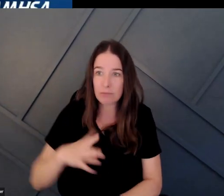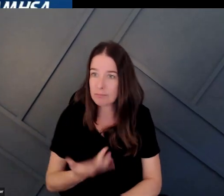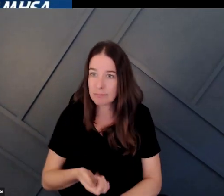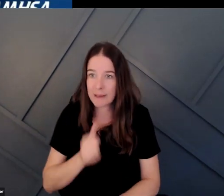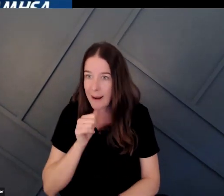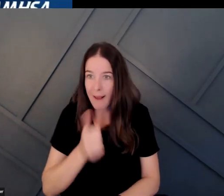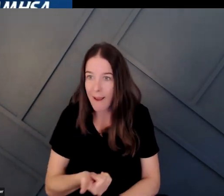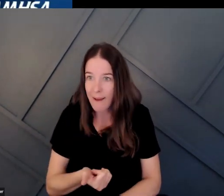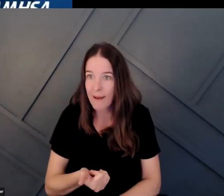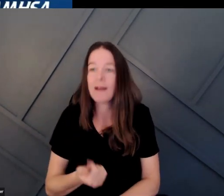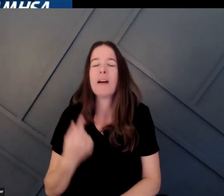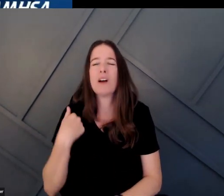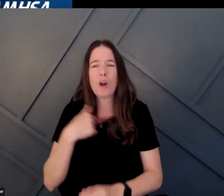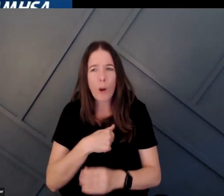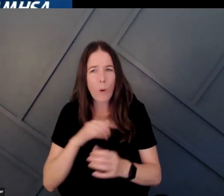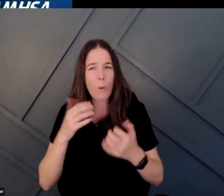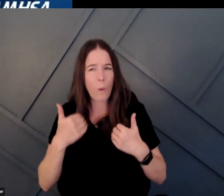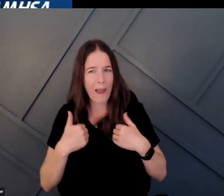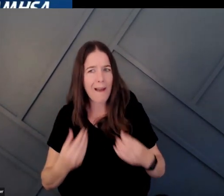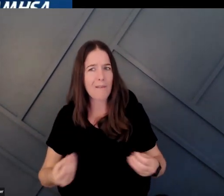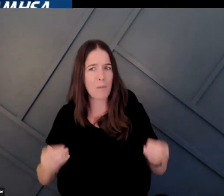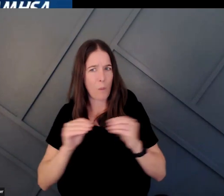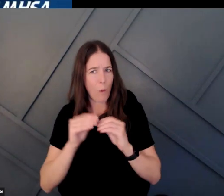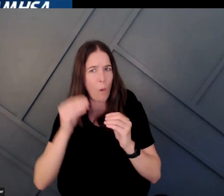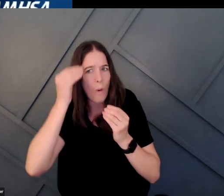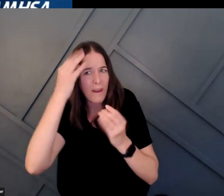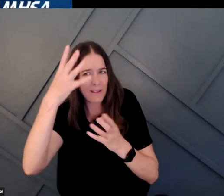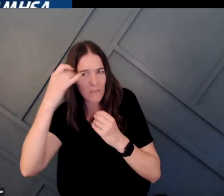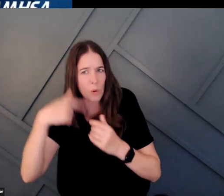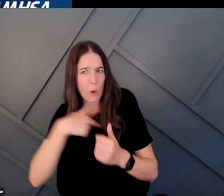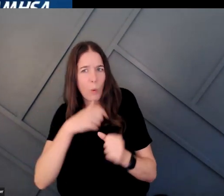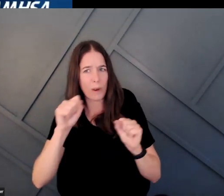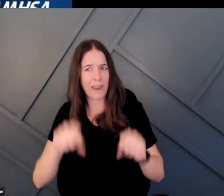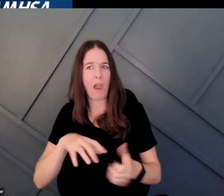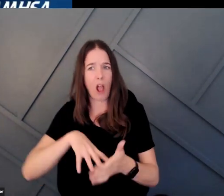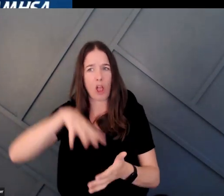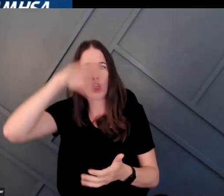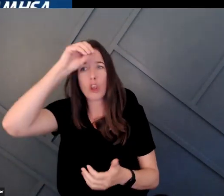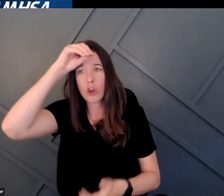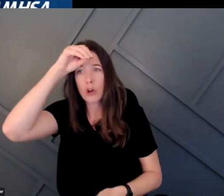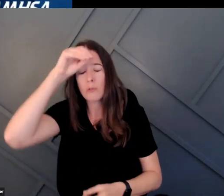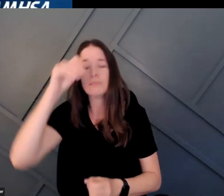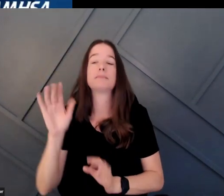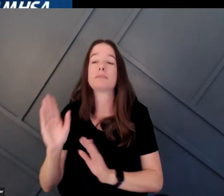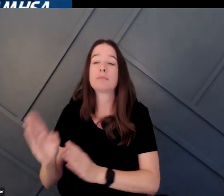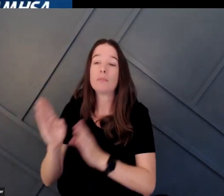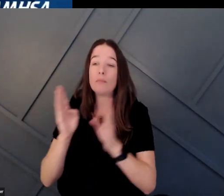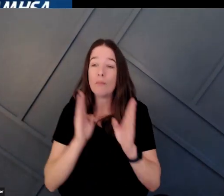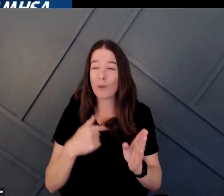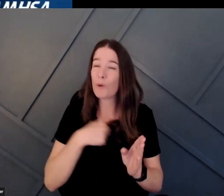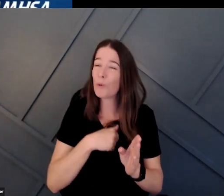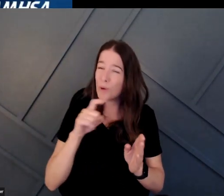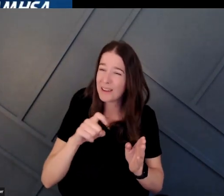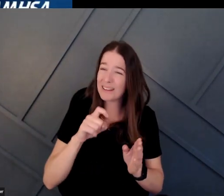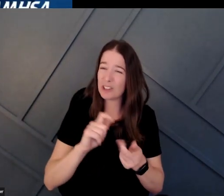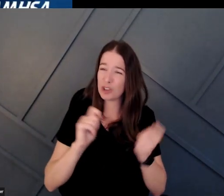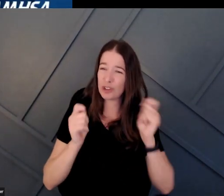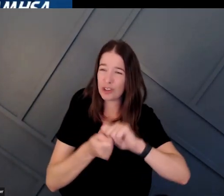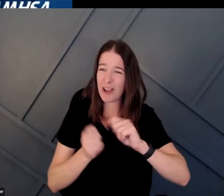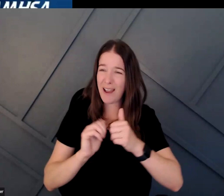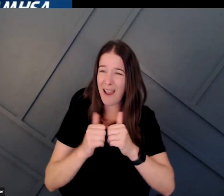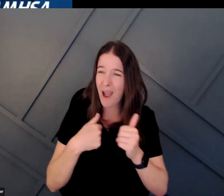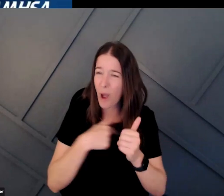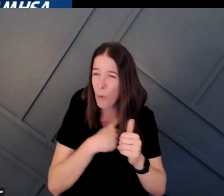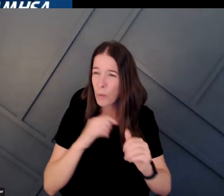understand in all of this. We also need to change how we communicate. There's another publication that I'm going to drop